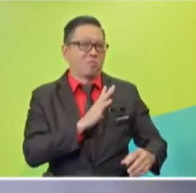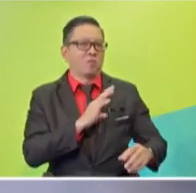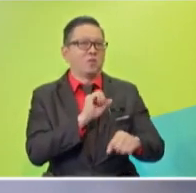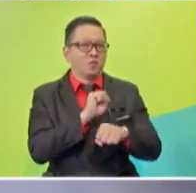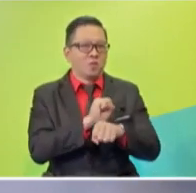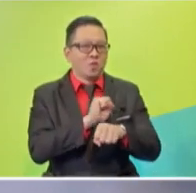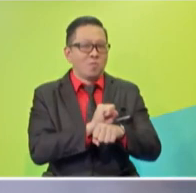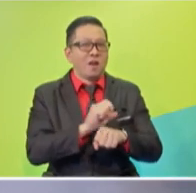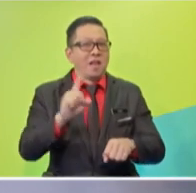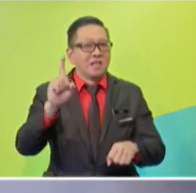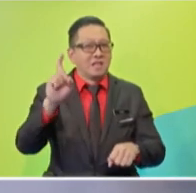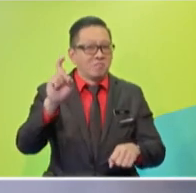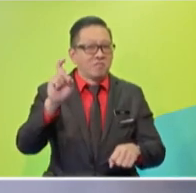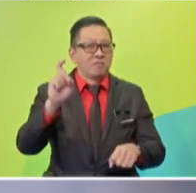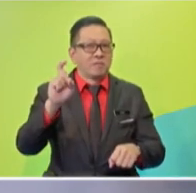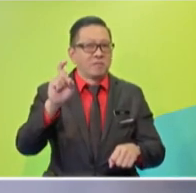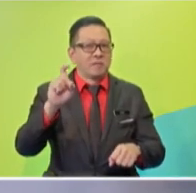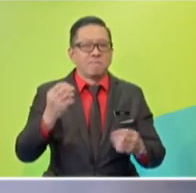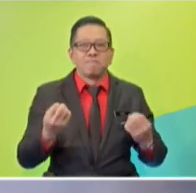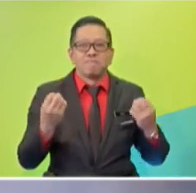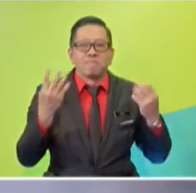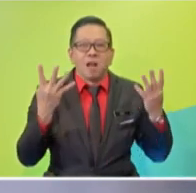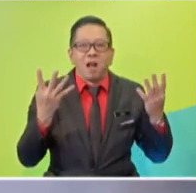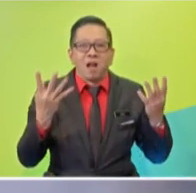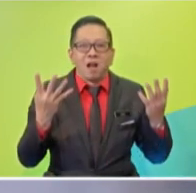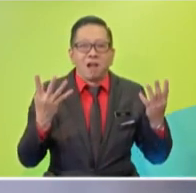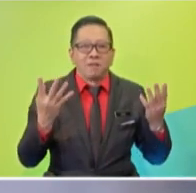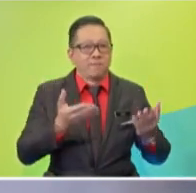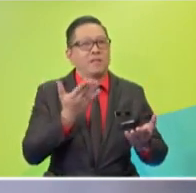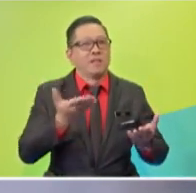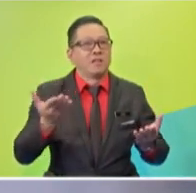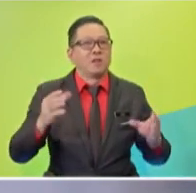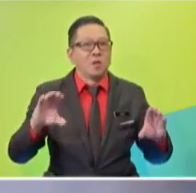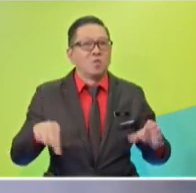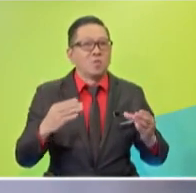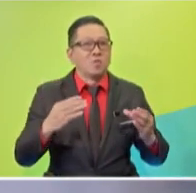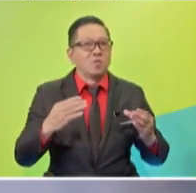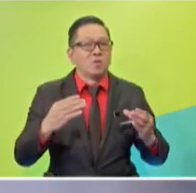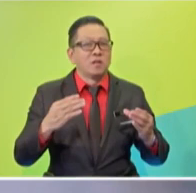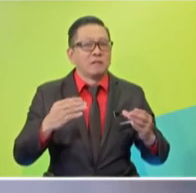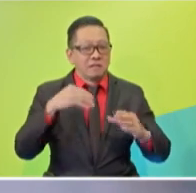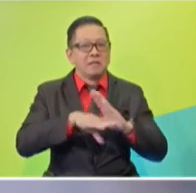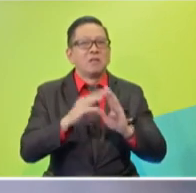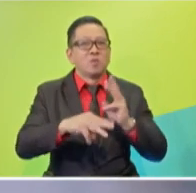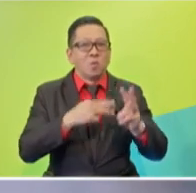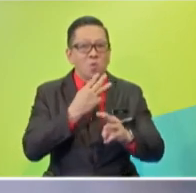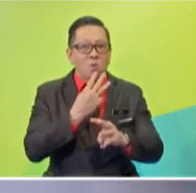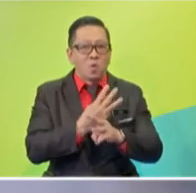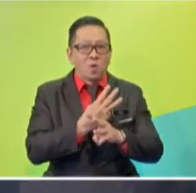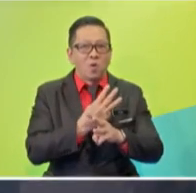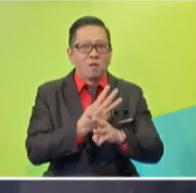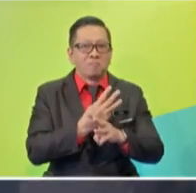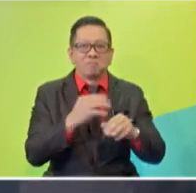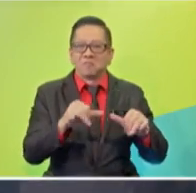as a question, that means there's a lot of things that we can do in this world that's not common.